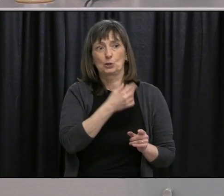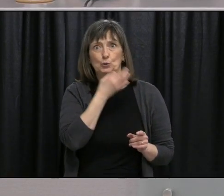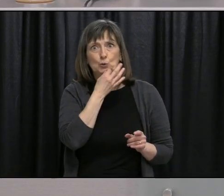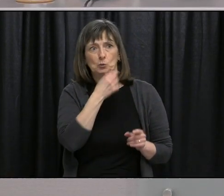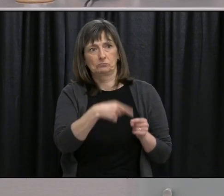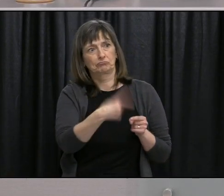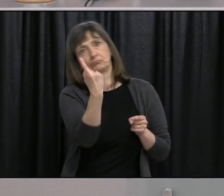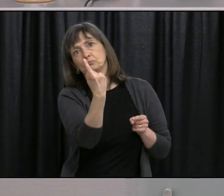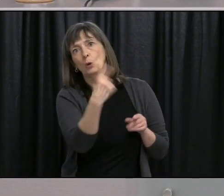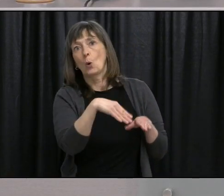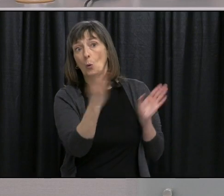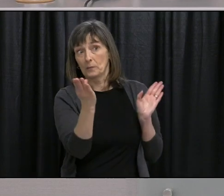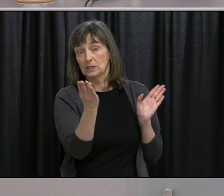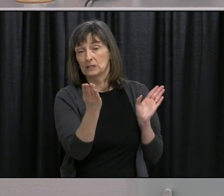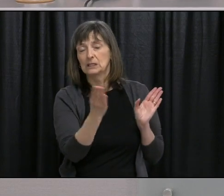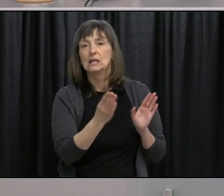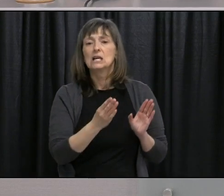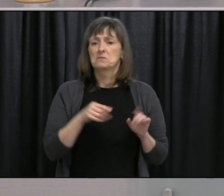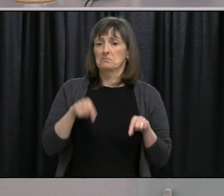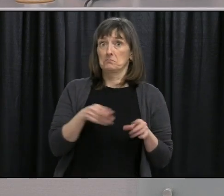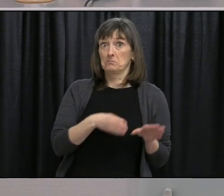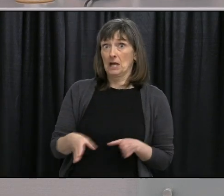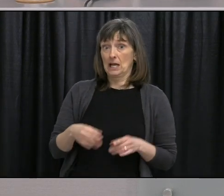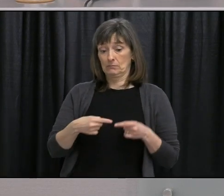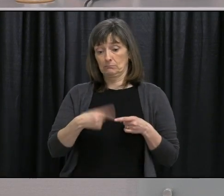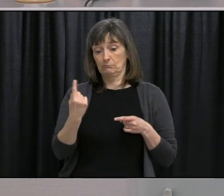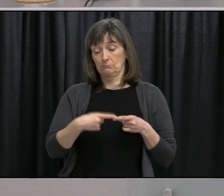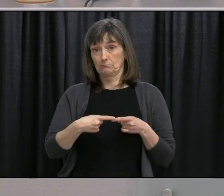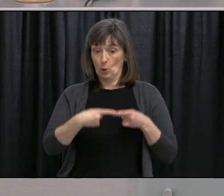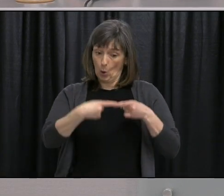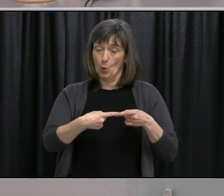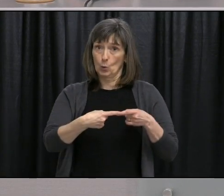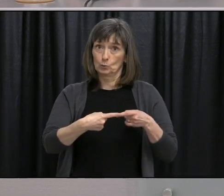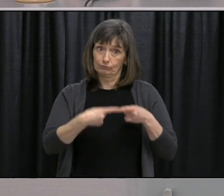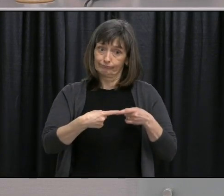days. What are the plans for this province? Are we going to keep them closed all summer?